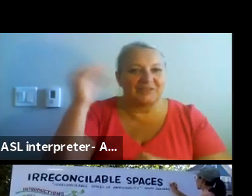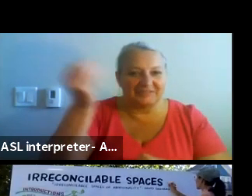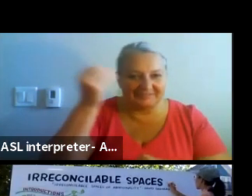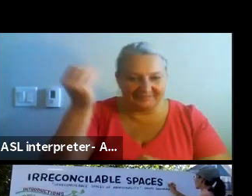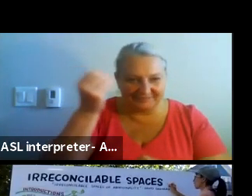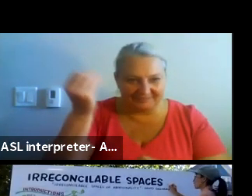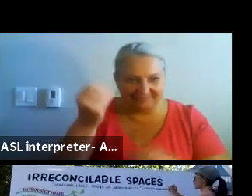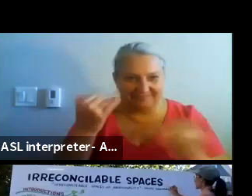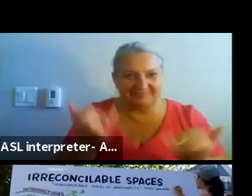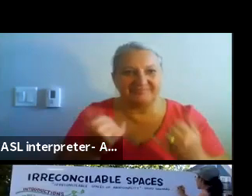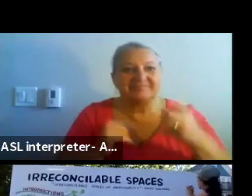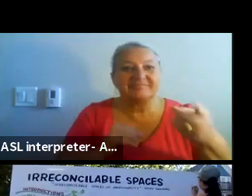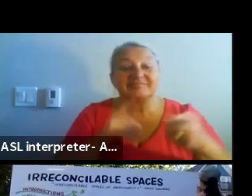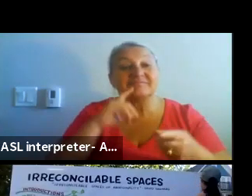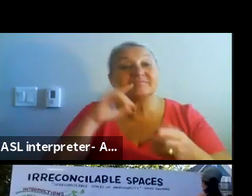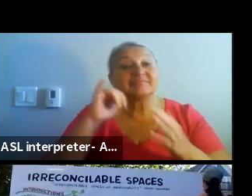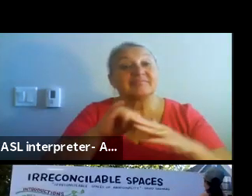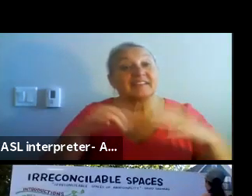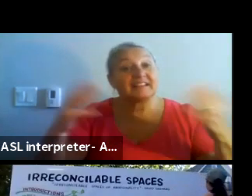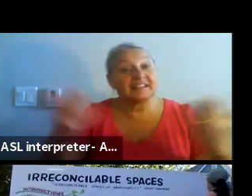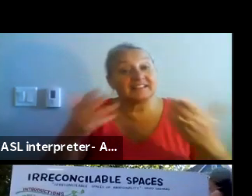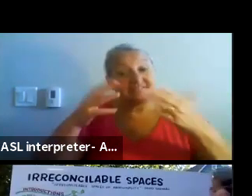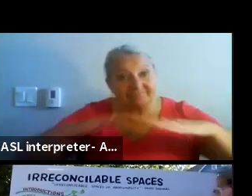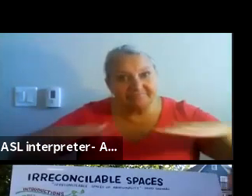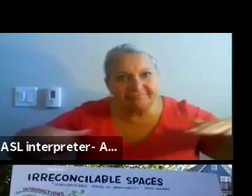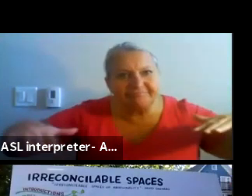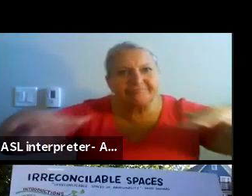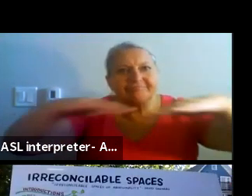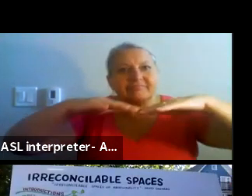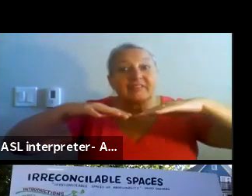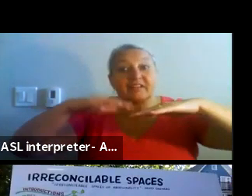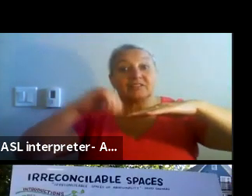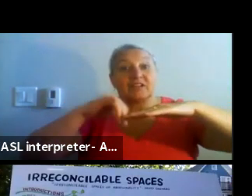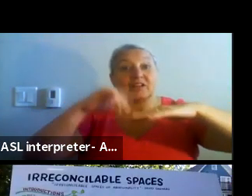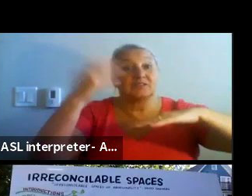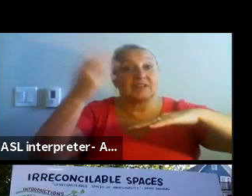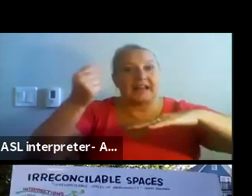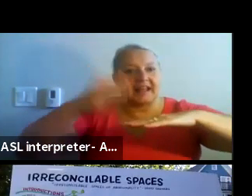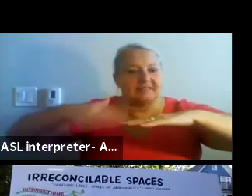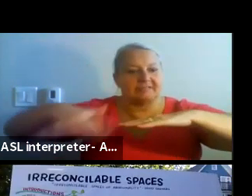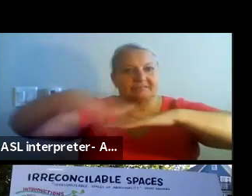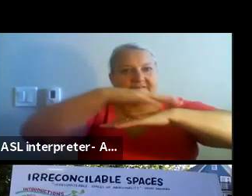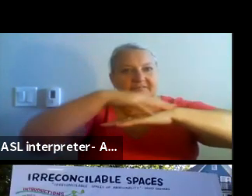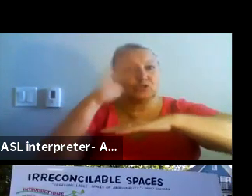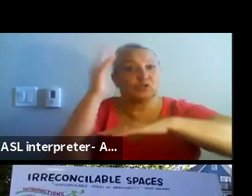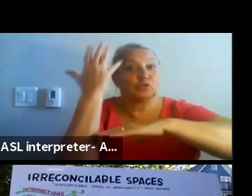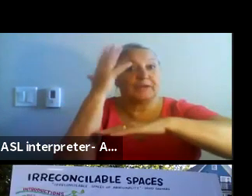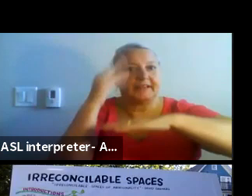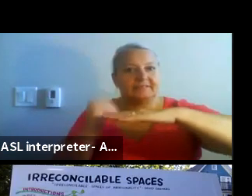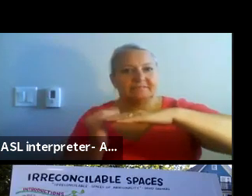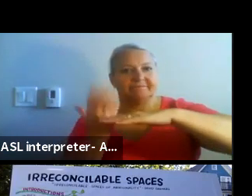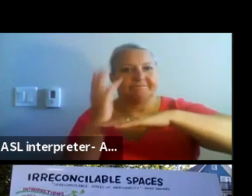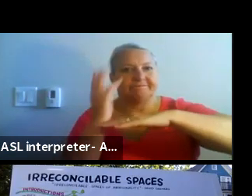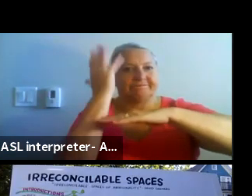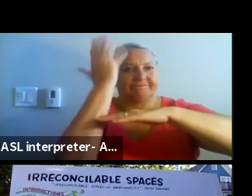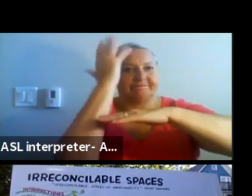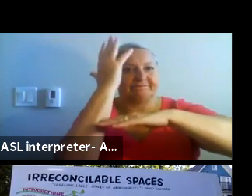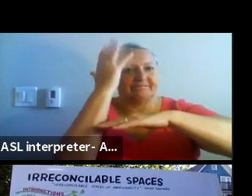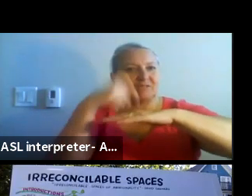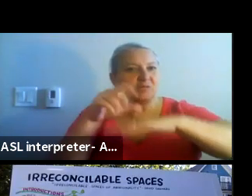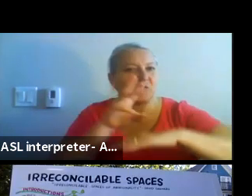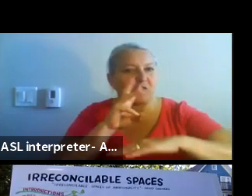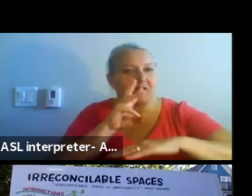Tagaranto, this place where the trees grow out of the water, has sustained and been stewarded for thousands